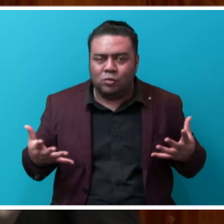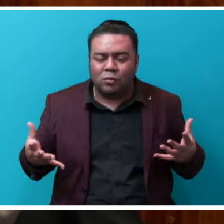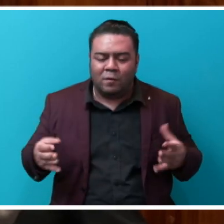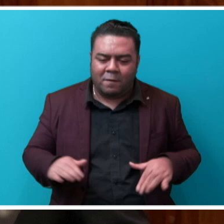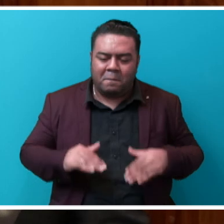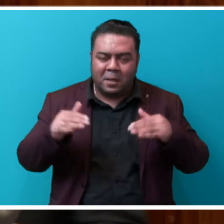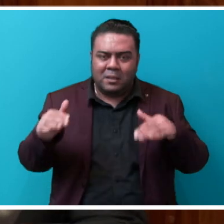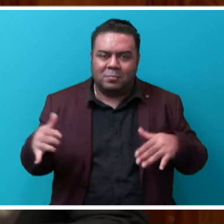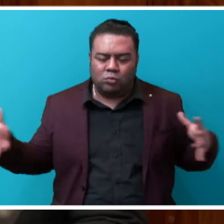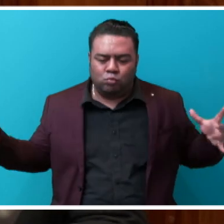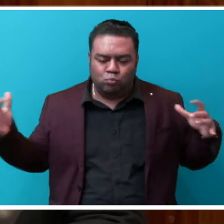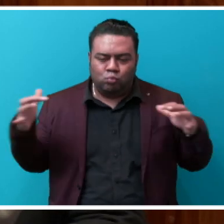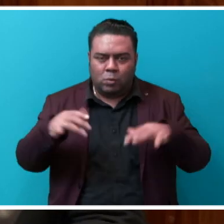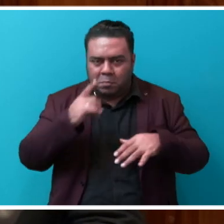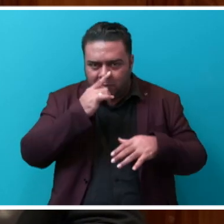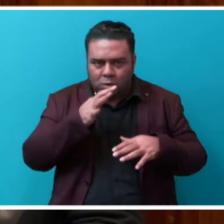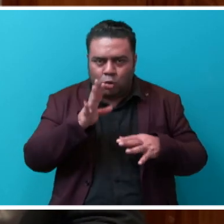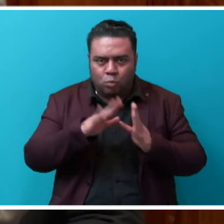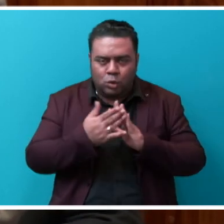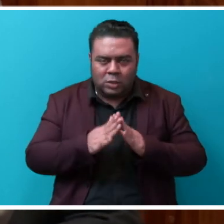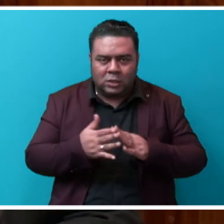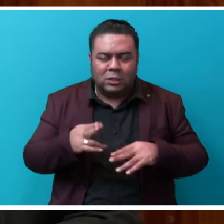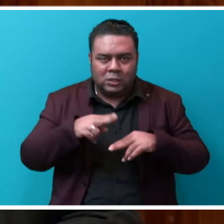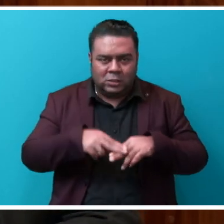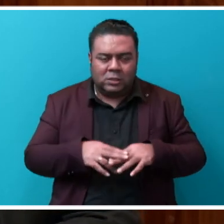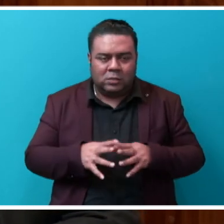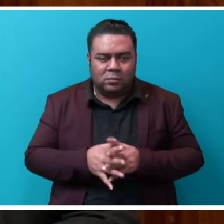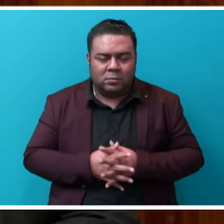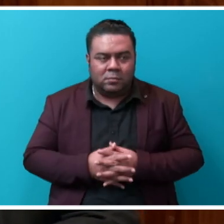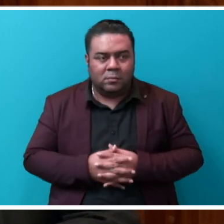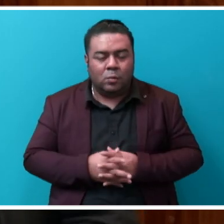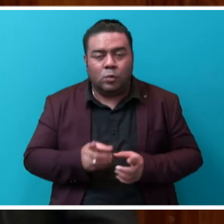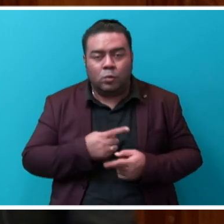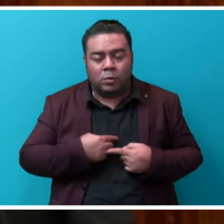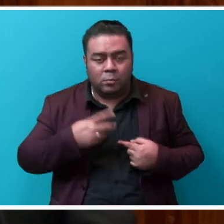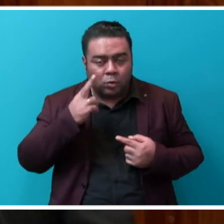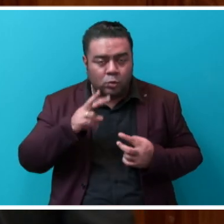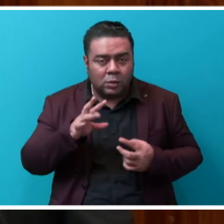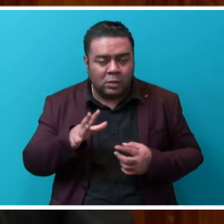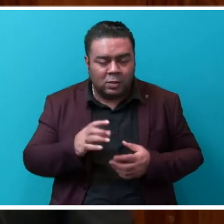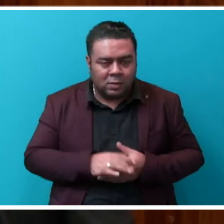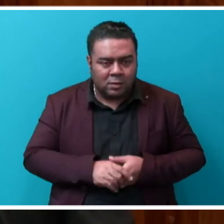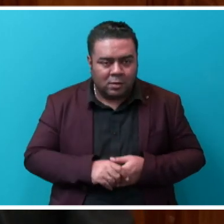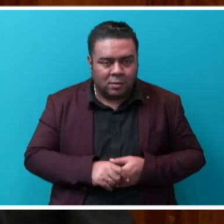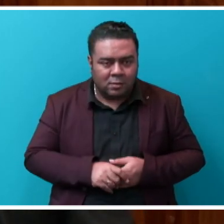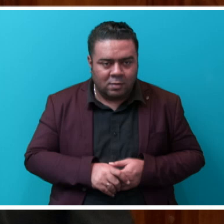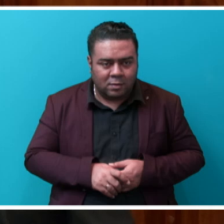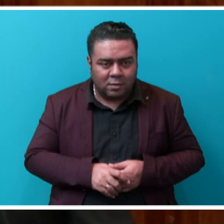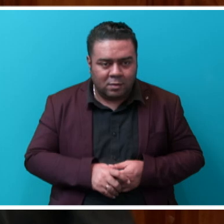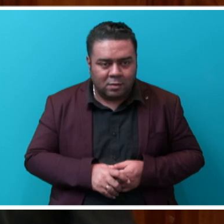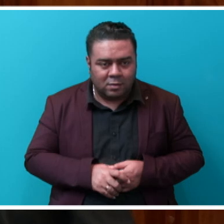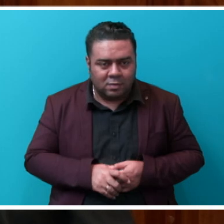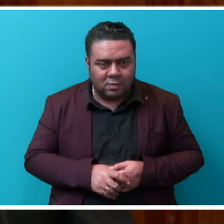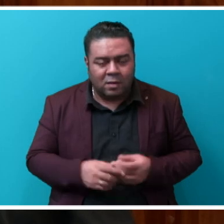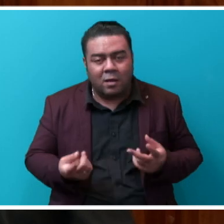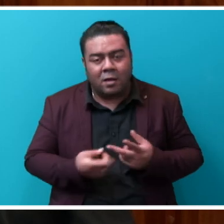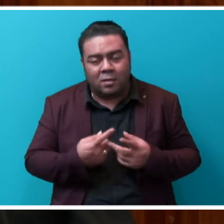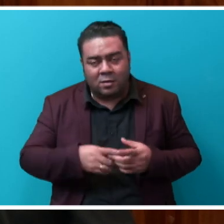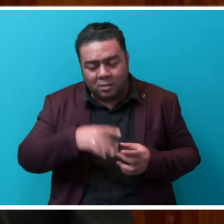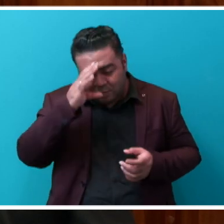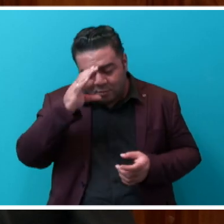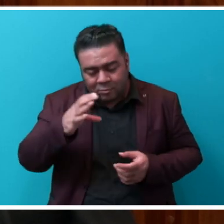participation. And in top of that, we will be looking at rolling this out to other countries in